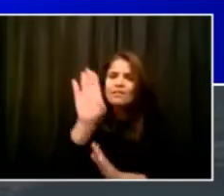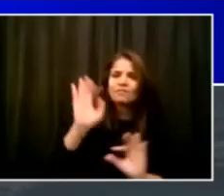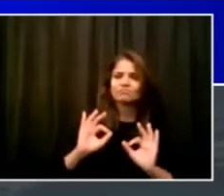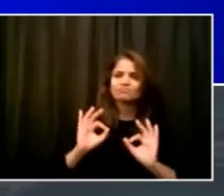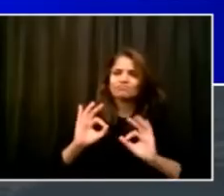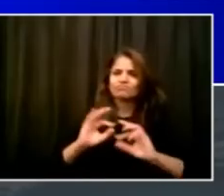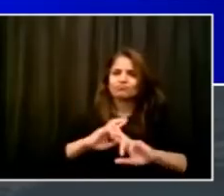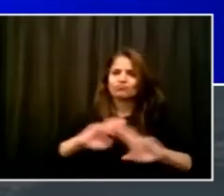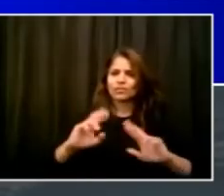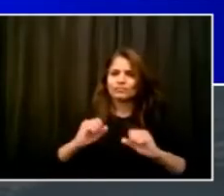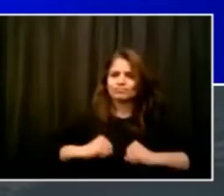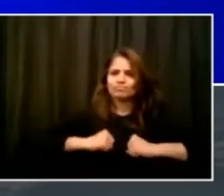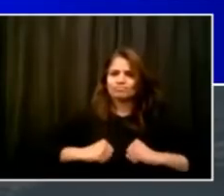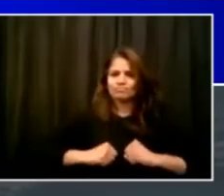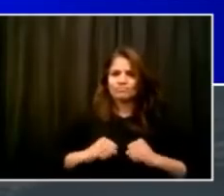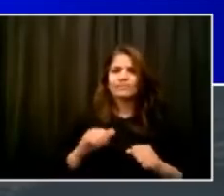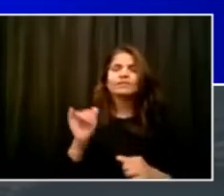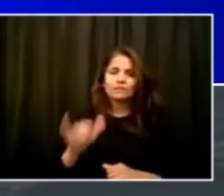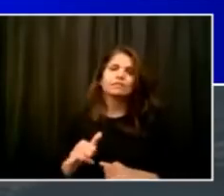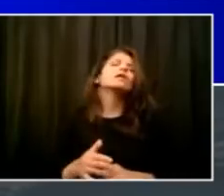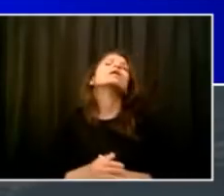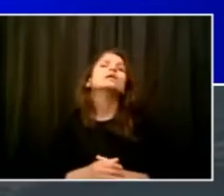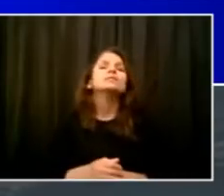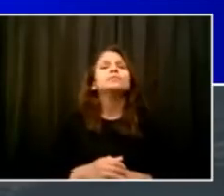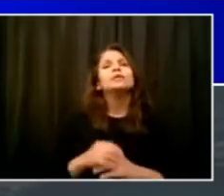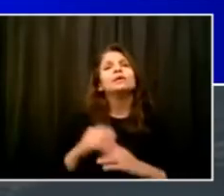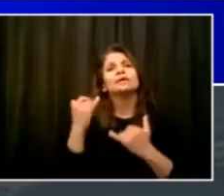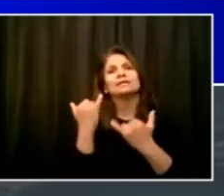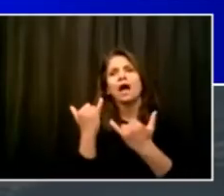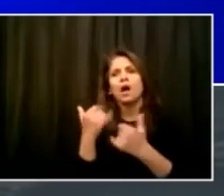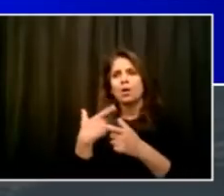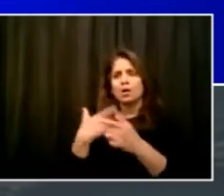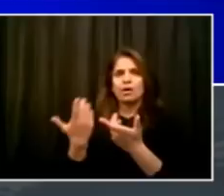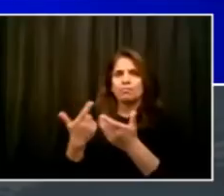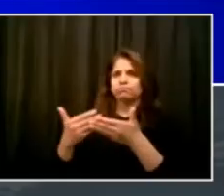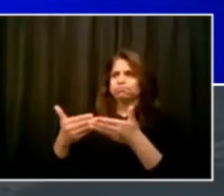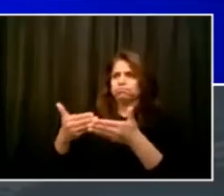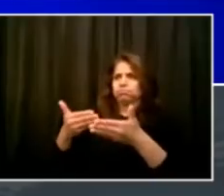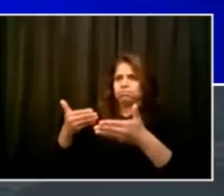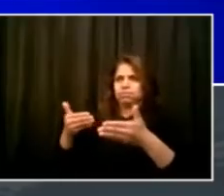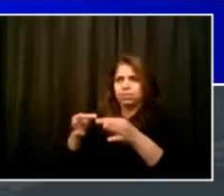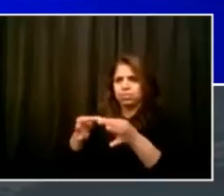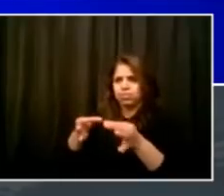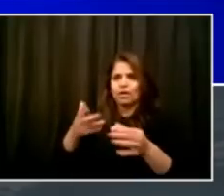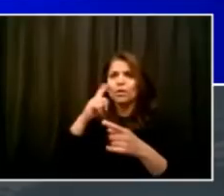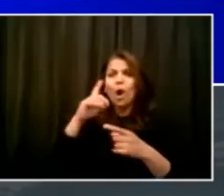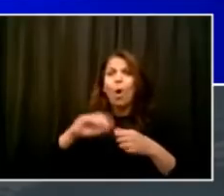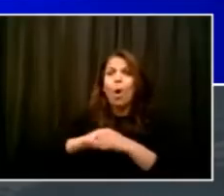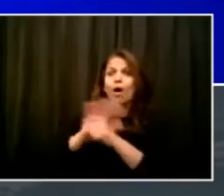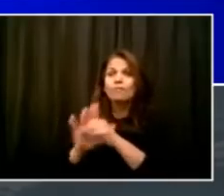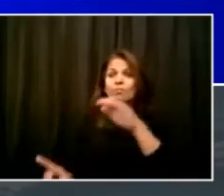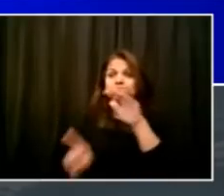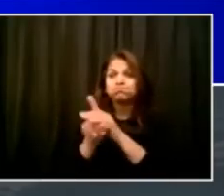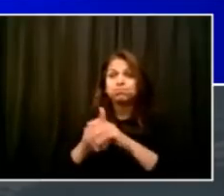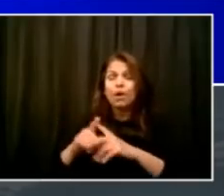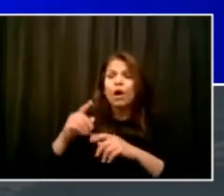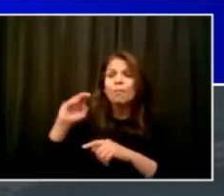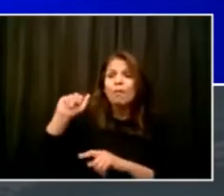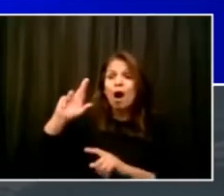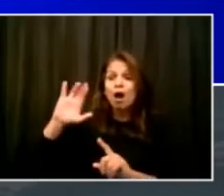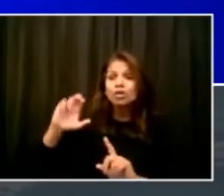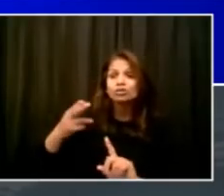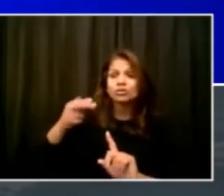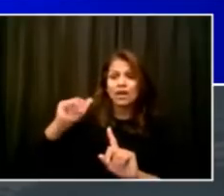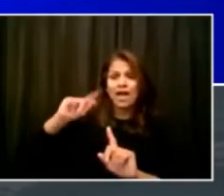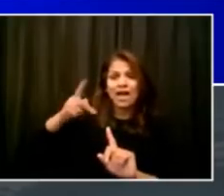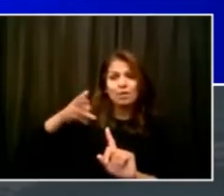family members who wanted to get a child vaccinated might not have known where to turn or might have been hesitant to go out and get it done given everything else going